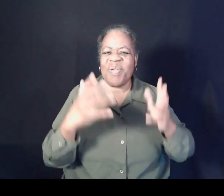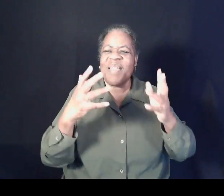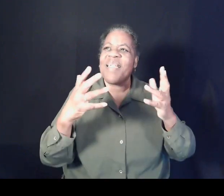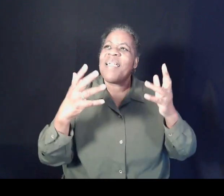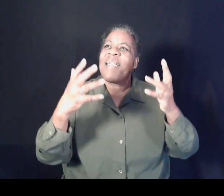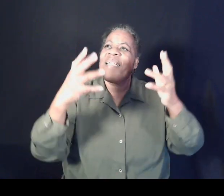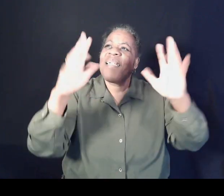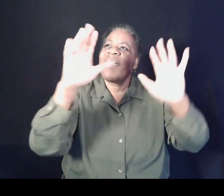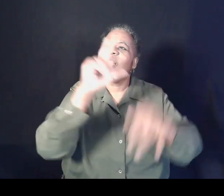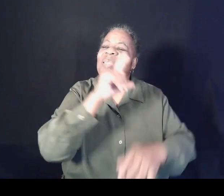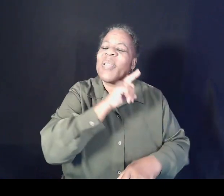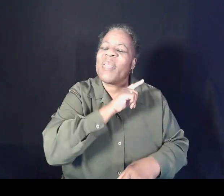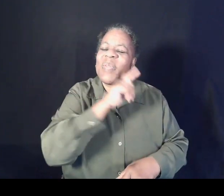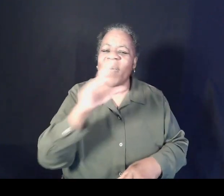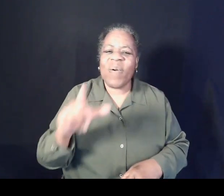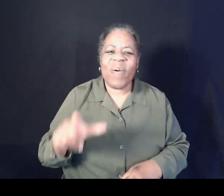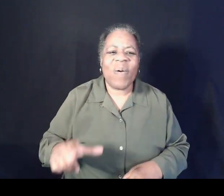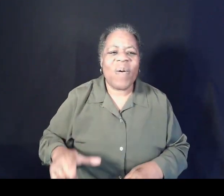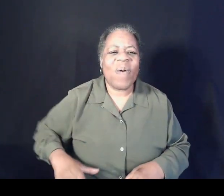Lord with me.